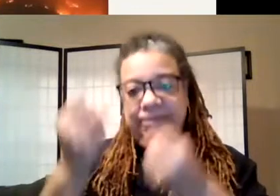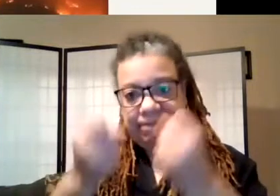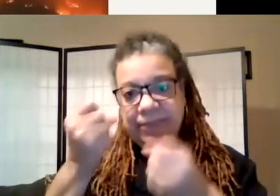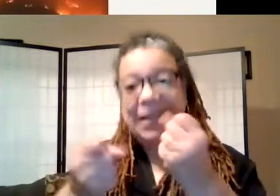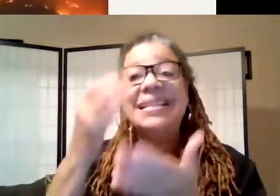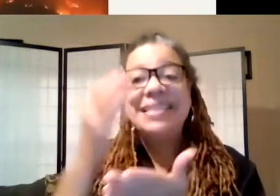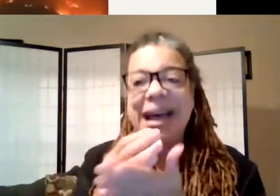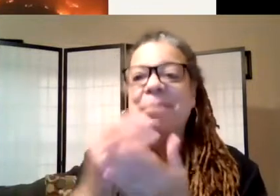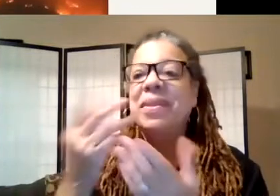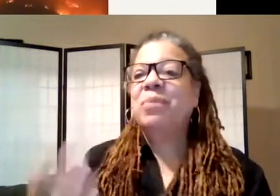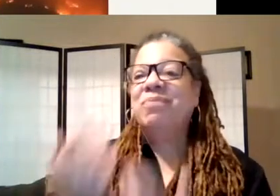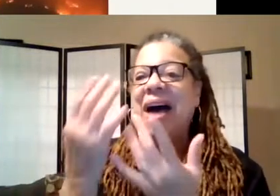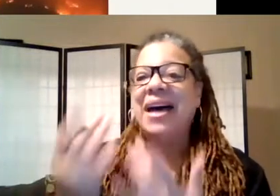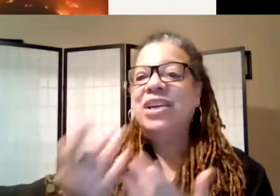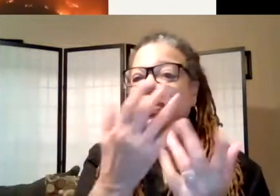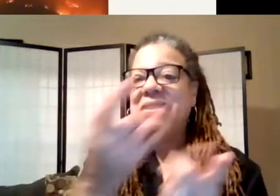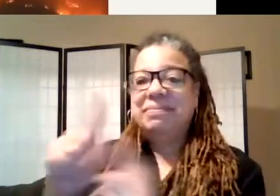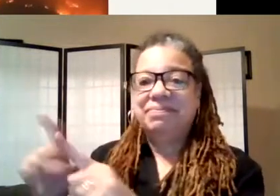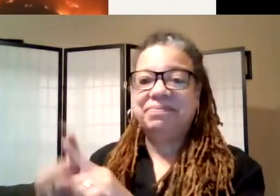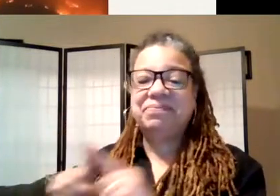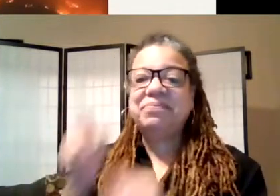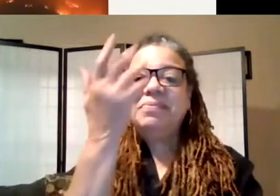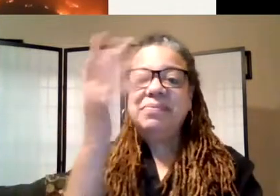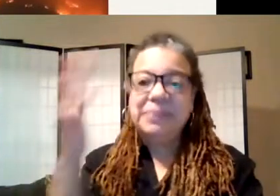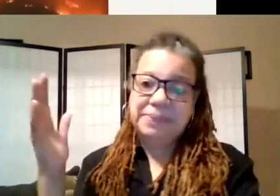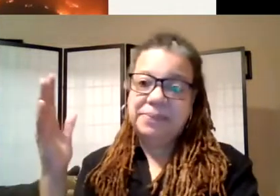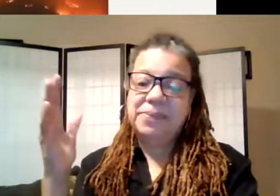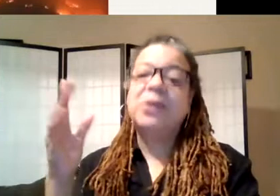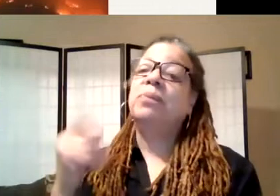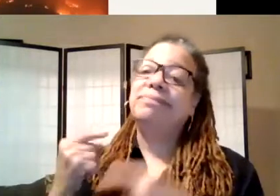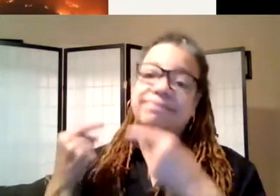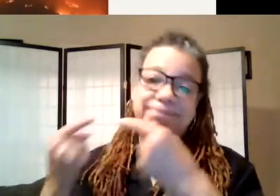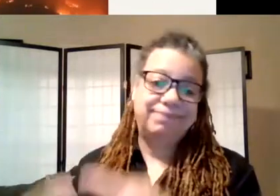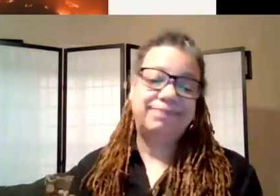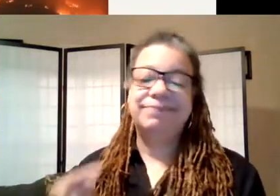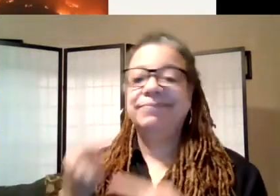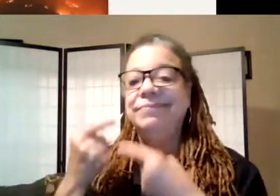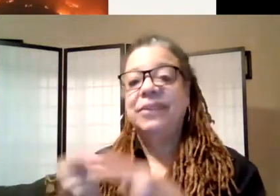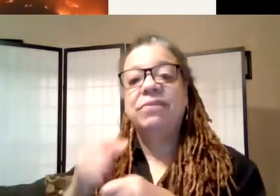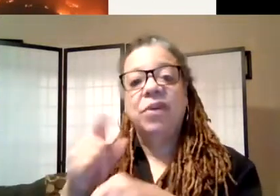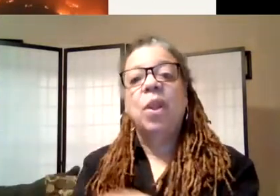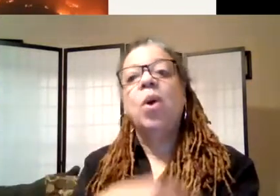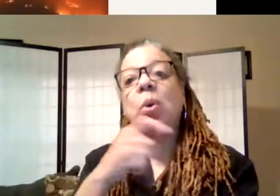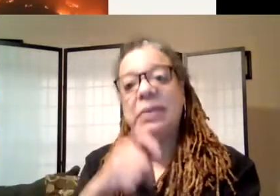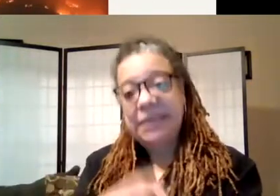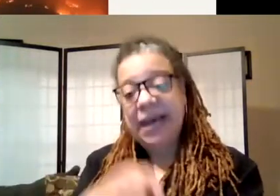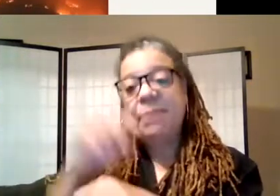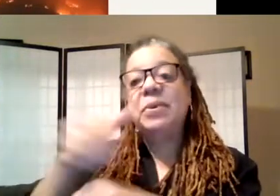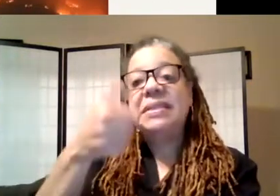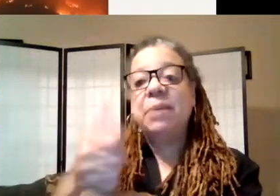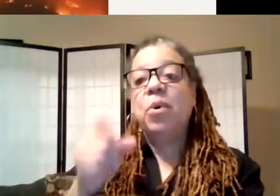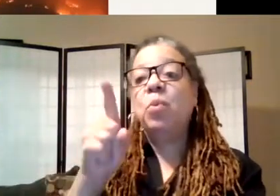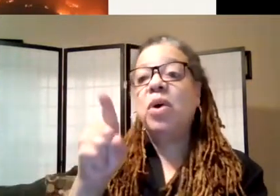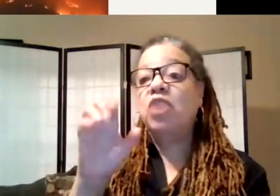wildfires. This initiative is a result of long-time agenda of both labor and environmental organizations. That provides roughly $100 billion over